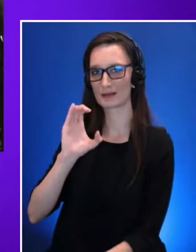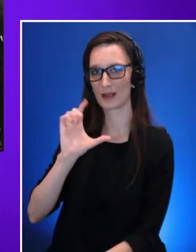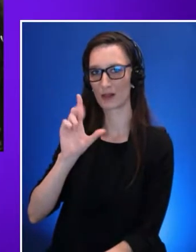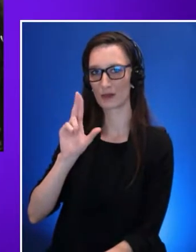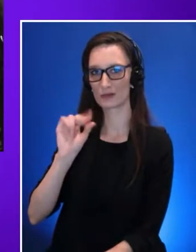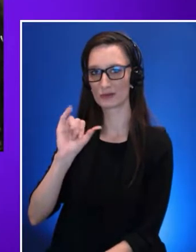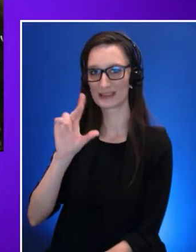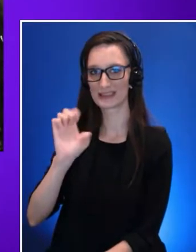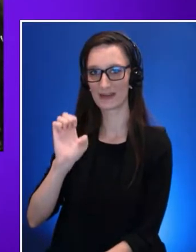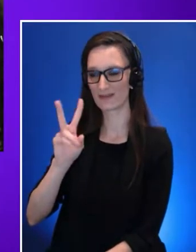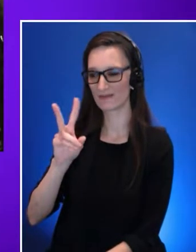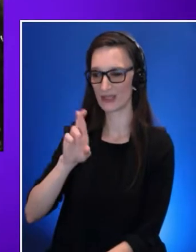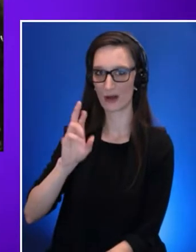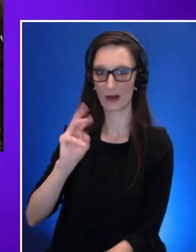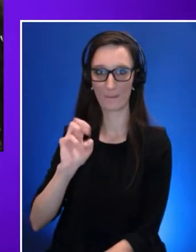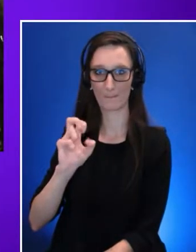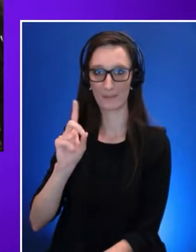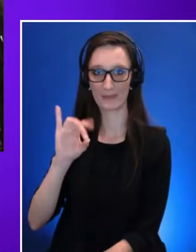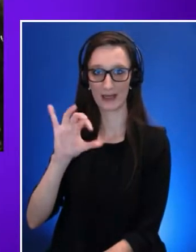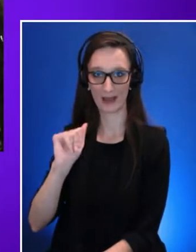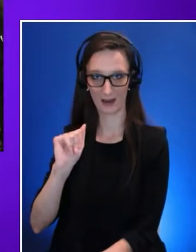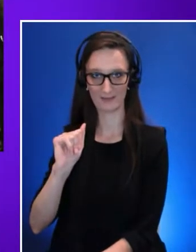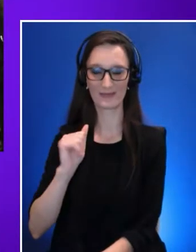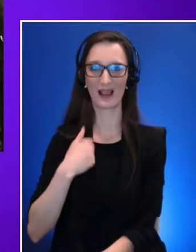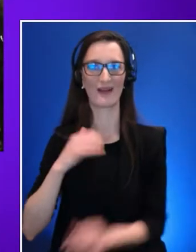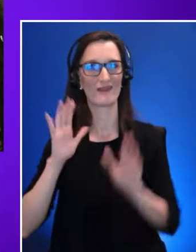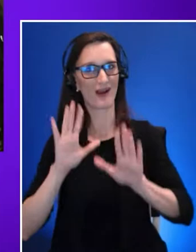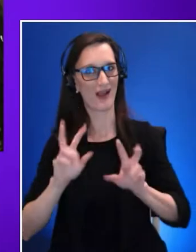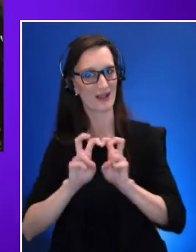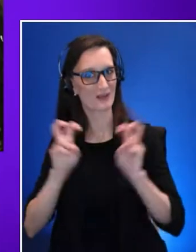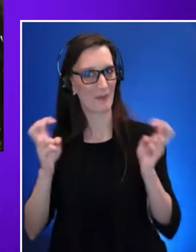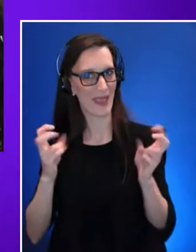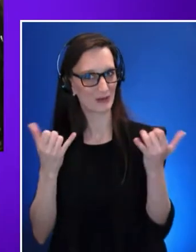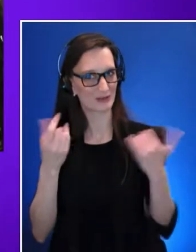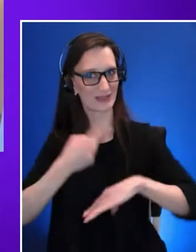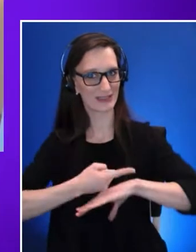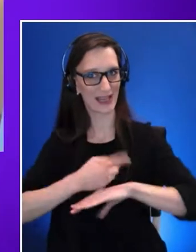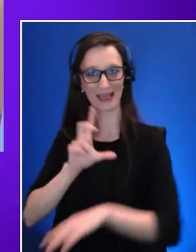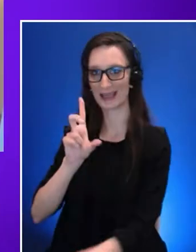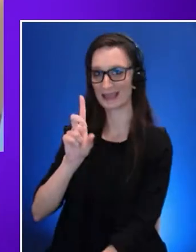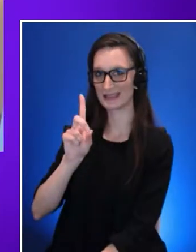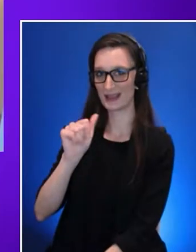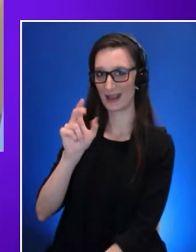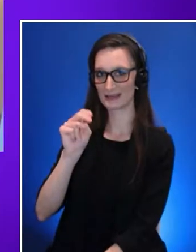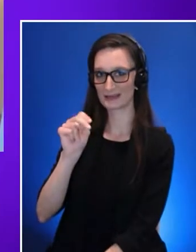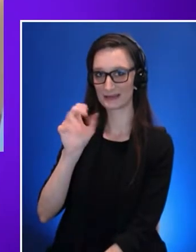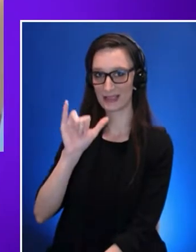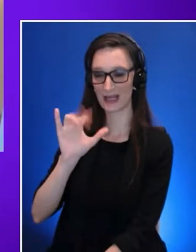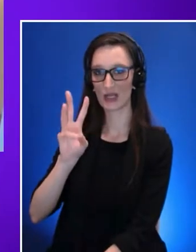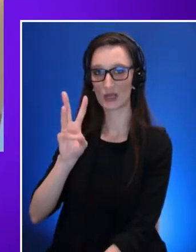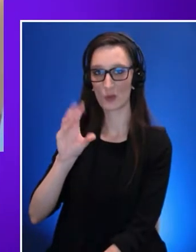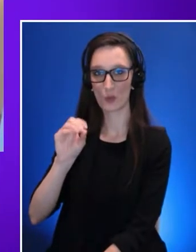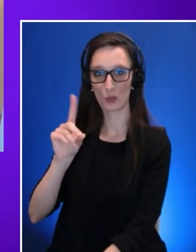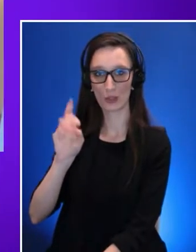a fantastic group of panelists. Today, we have Danny Woodburn, actor and Hollywood advocate.